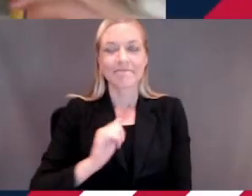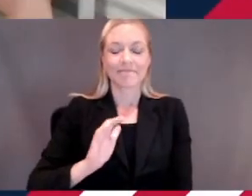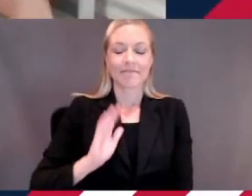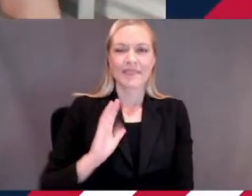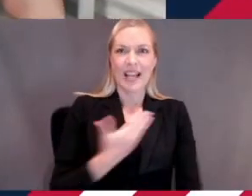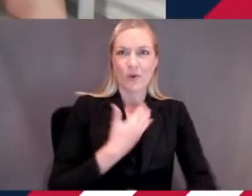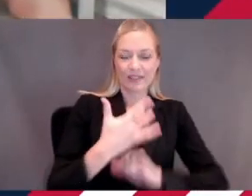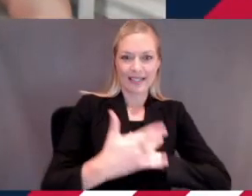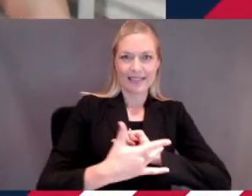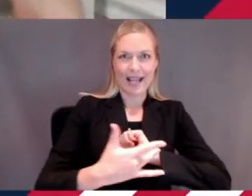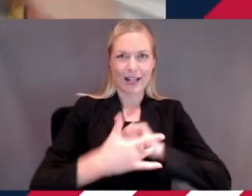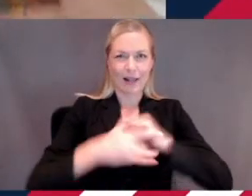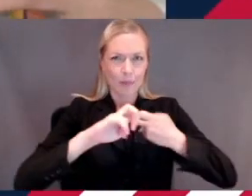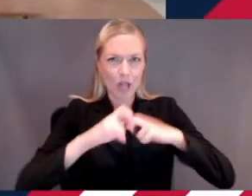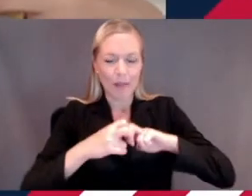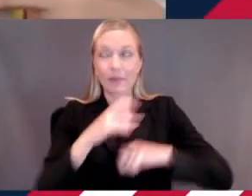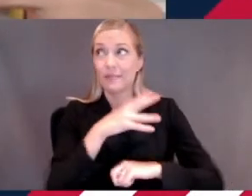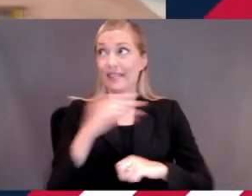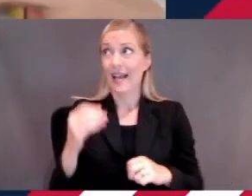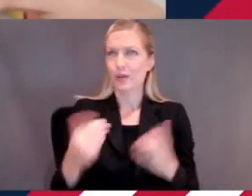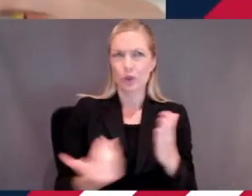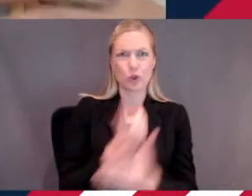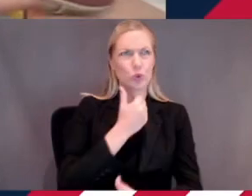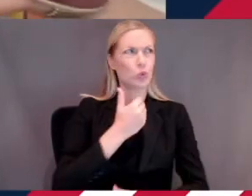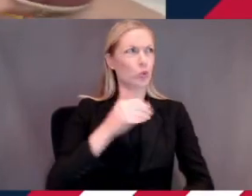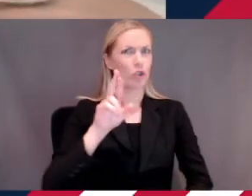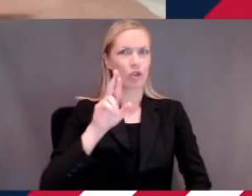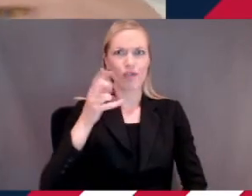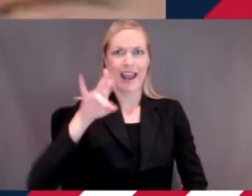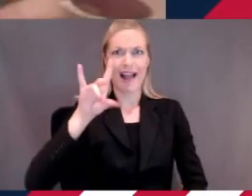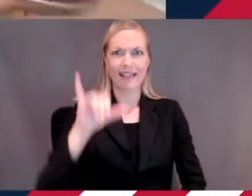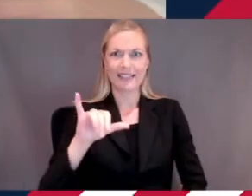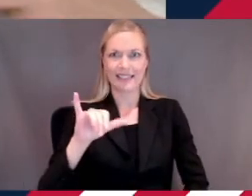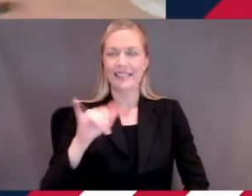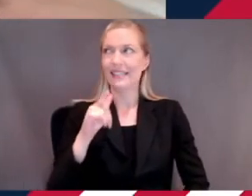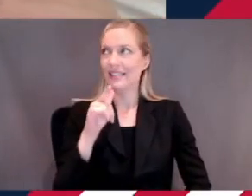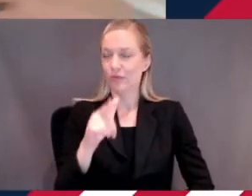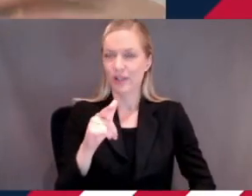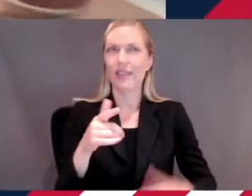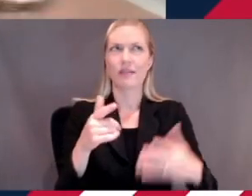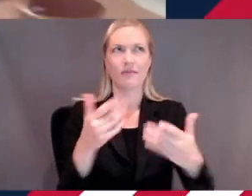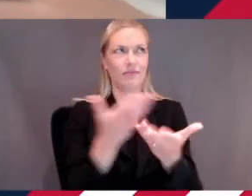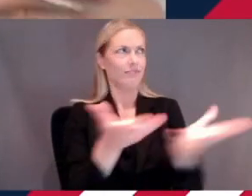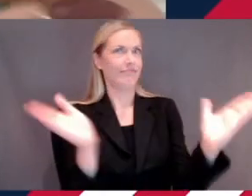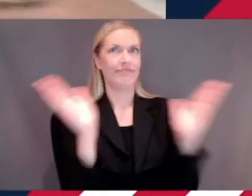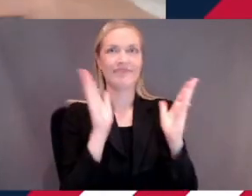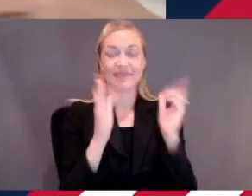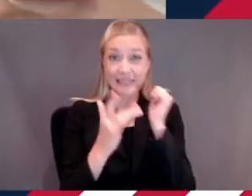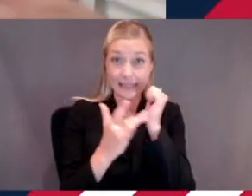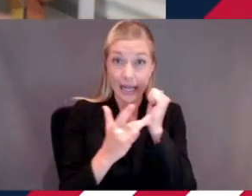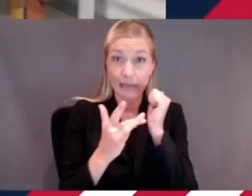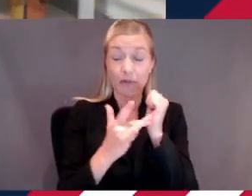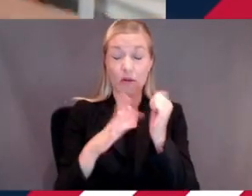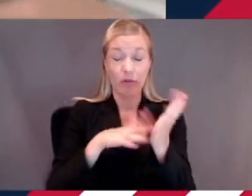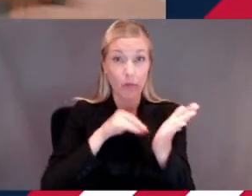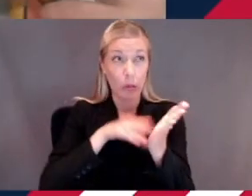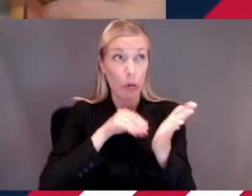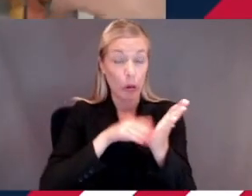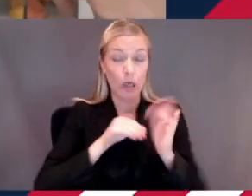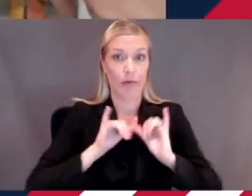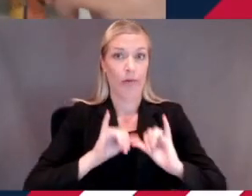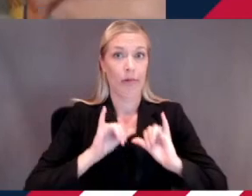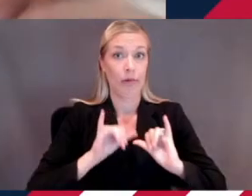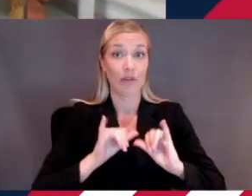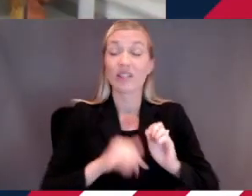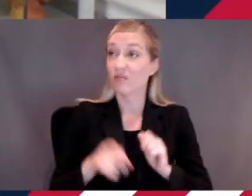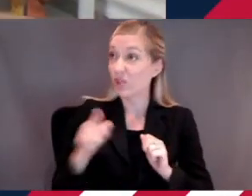that we are living today. And Congressman, I think I can beat you on the issue of not being technically